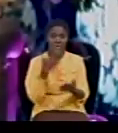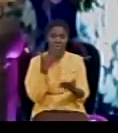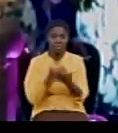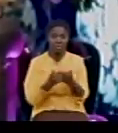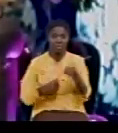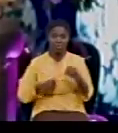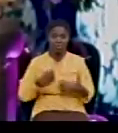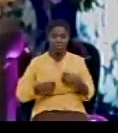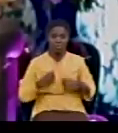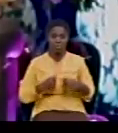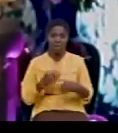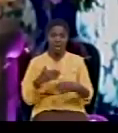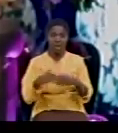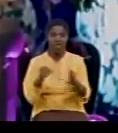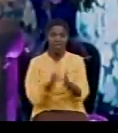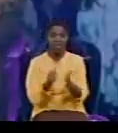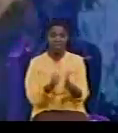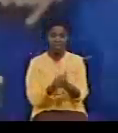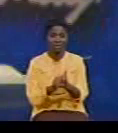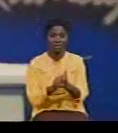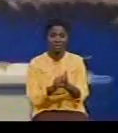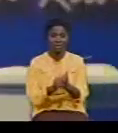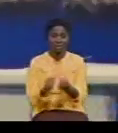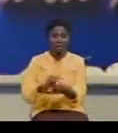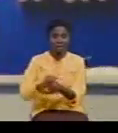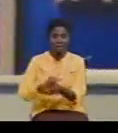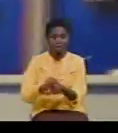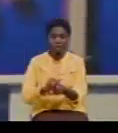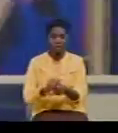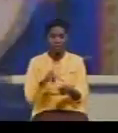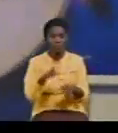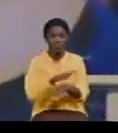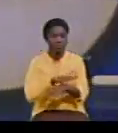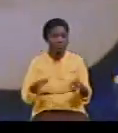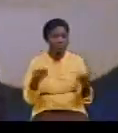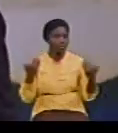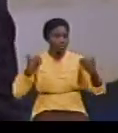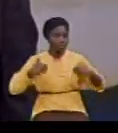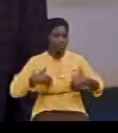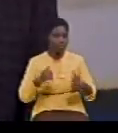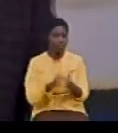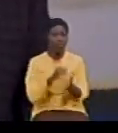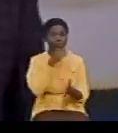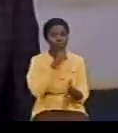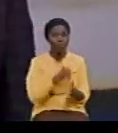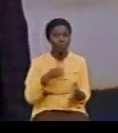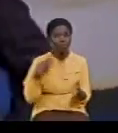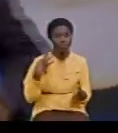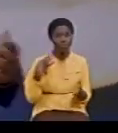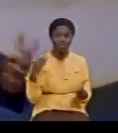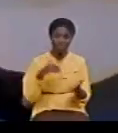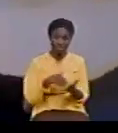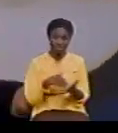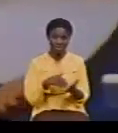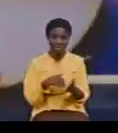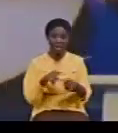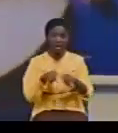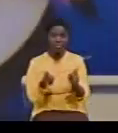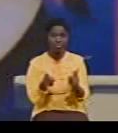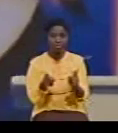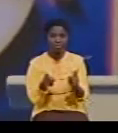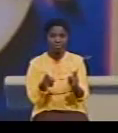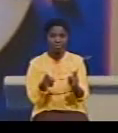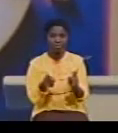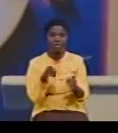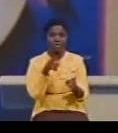that washing, you don't put on the old clothes anymore, but